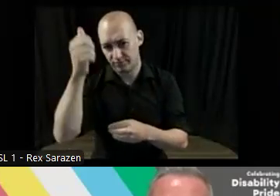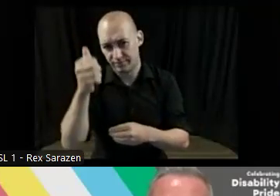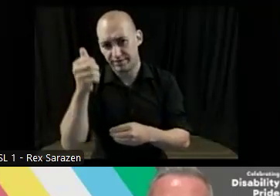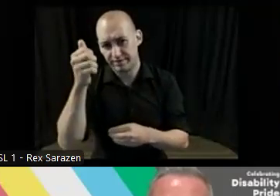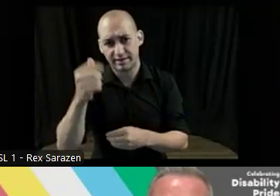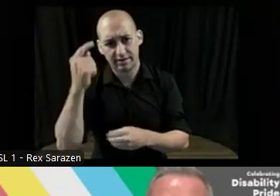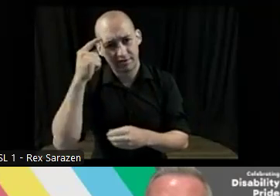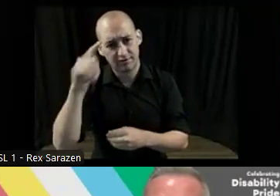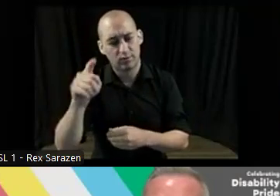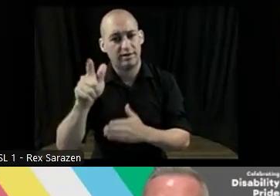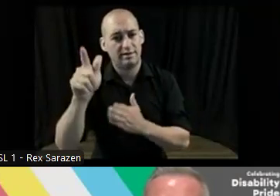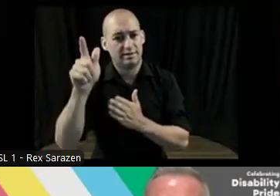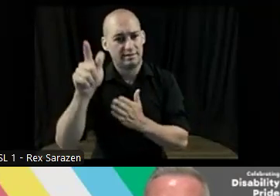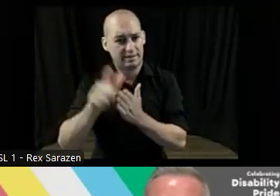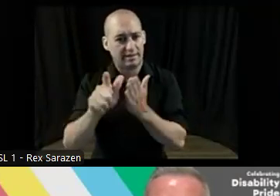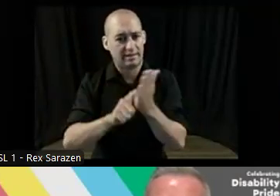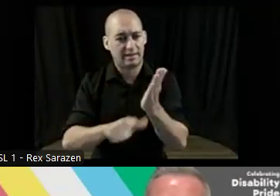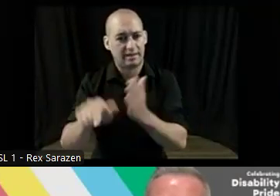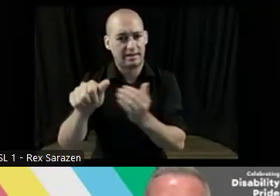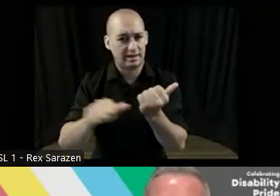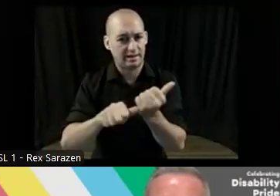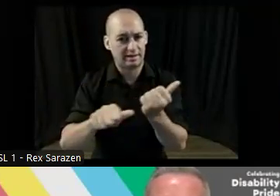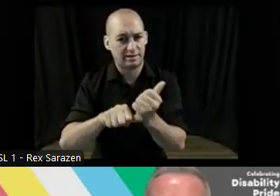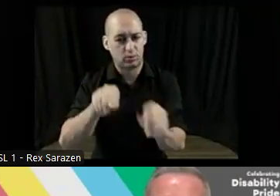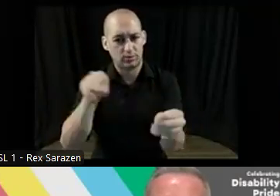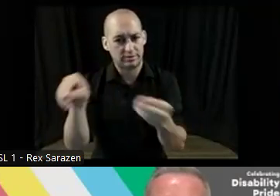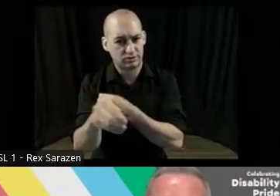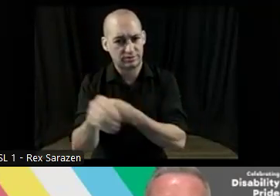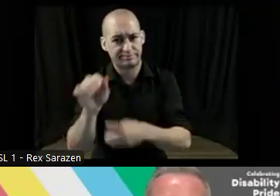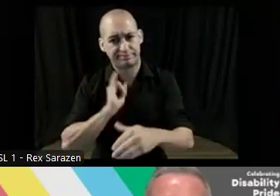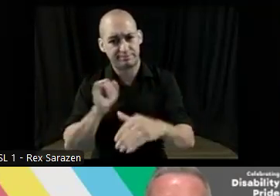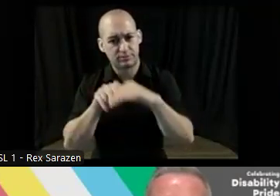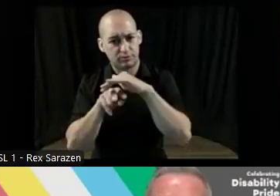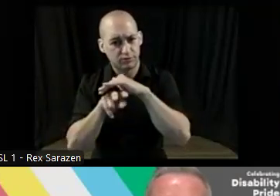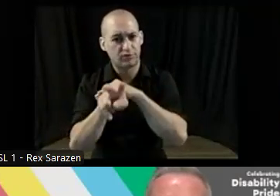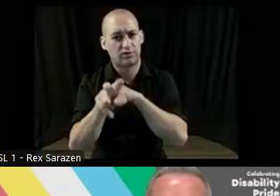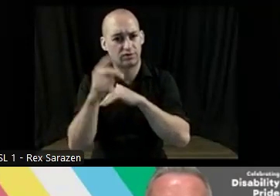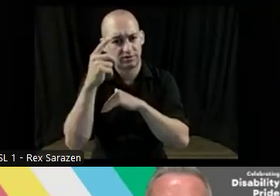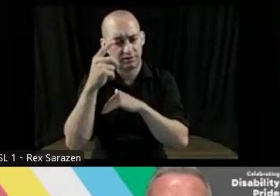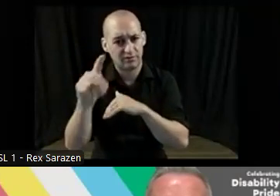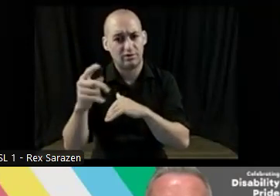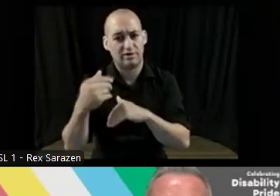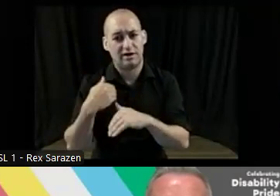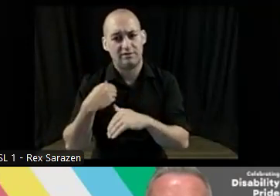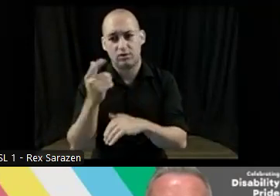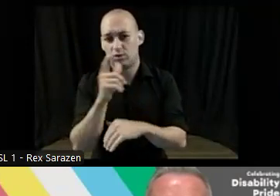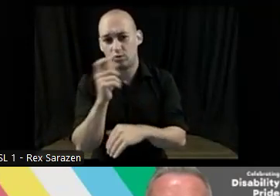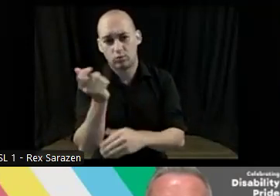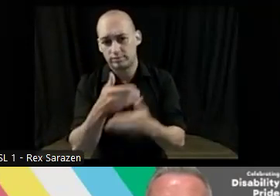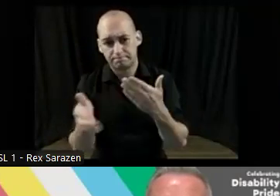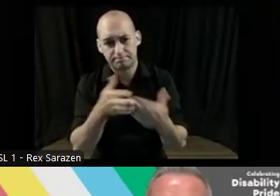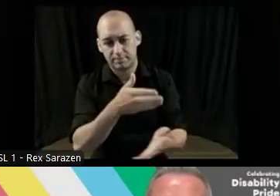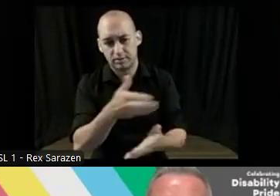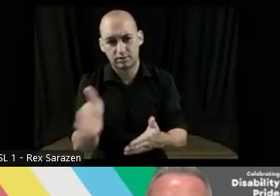for legal aid organizations. And I look forward to having whoever the new legal service developer